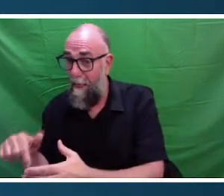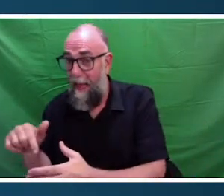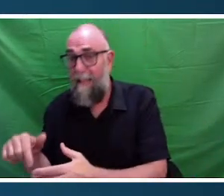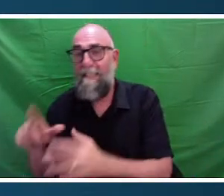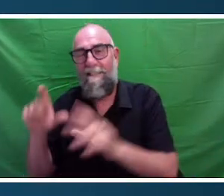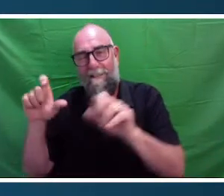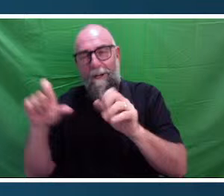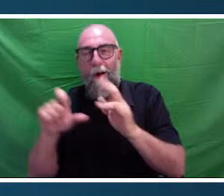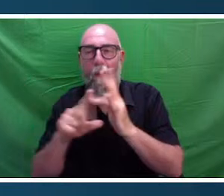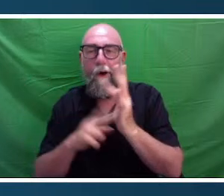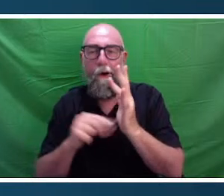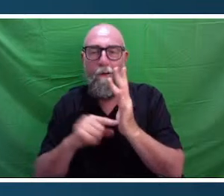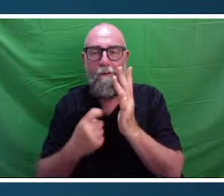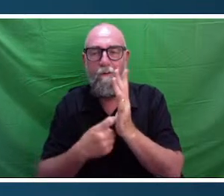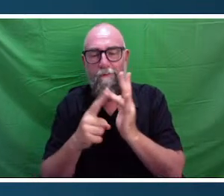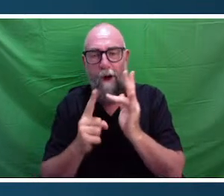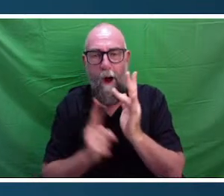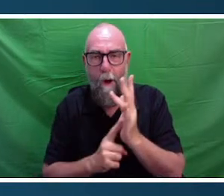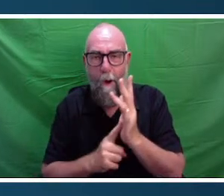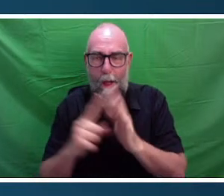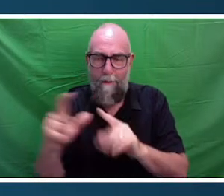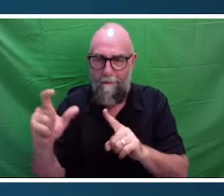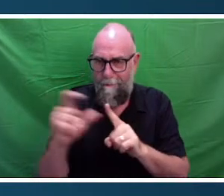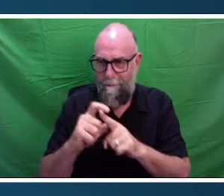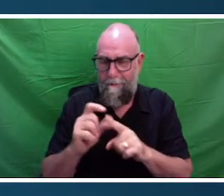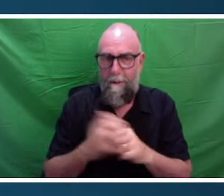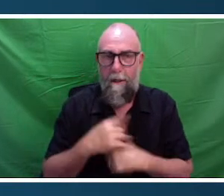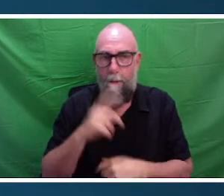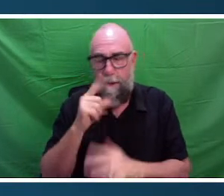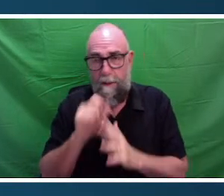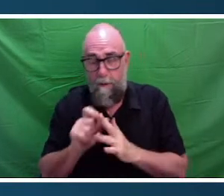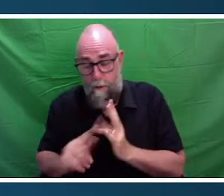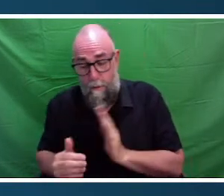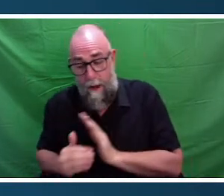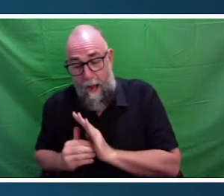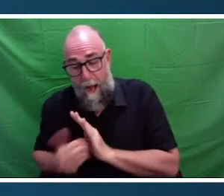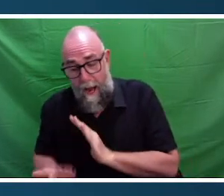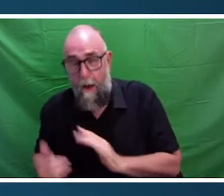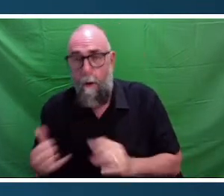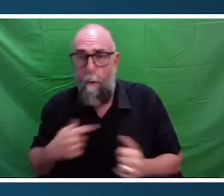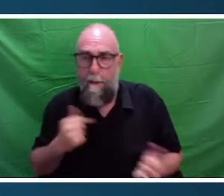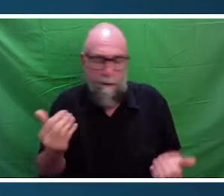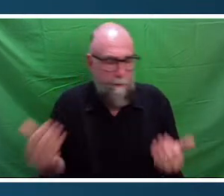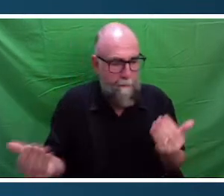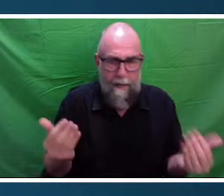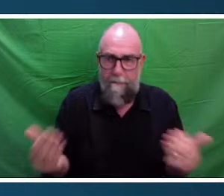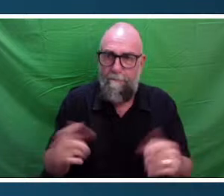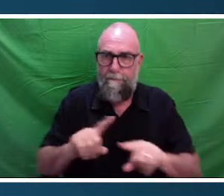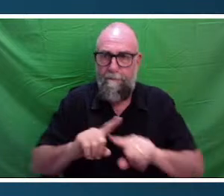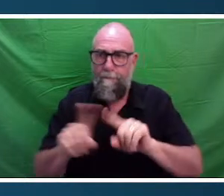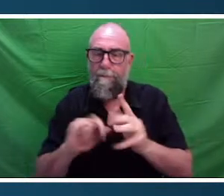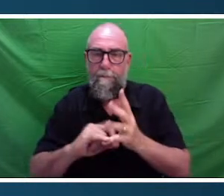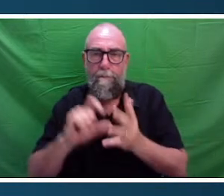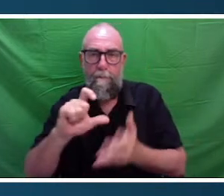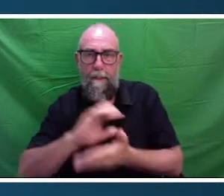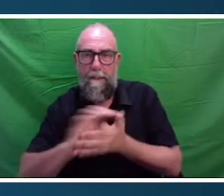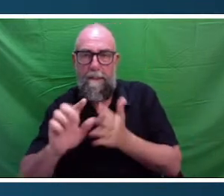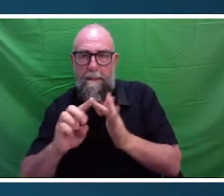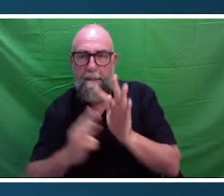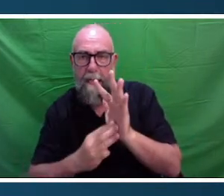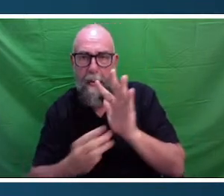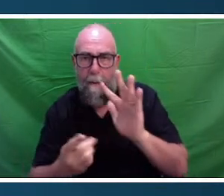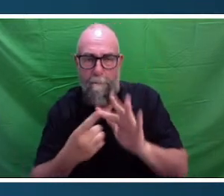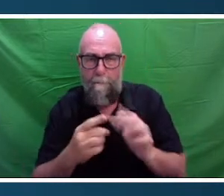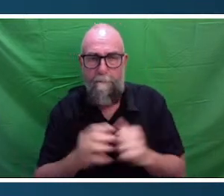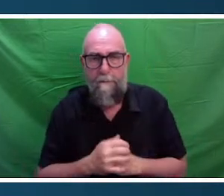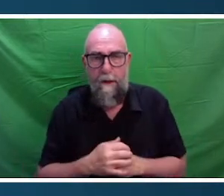can do it now. We could do it comparatively across schemes, and in future ways, we can also look at how these change over time. So as I mentioned, it's